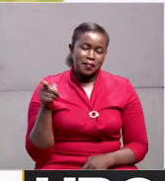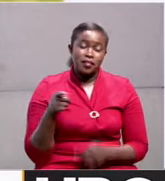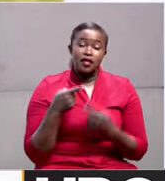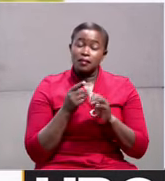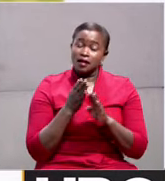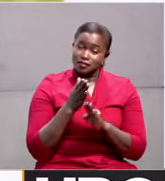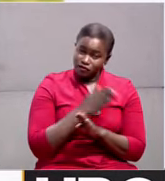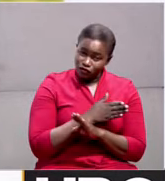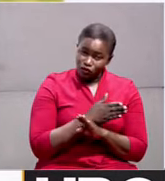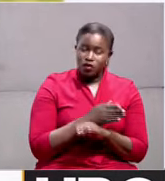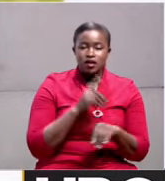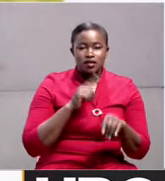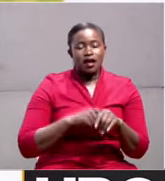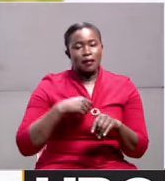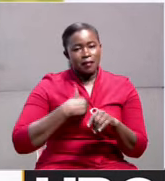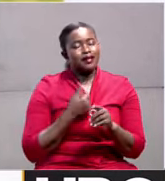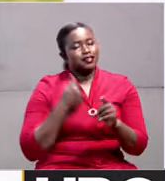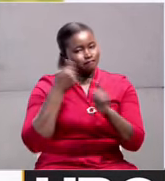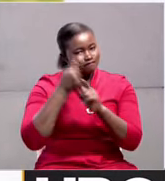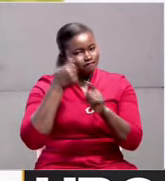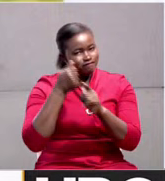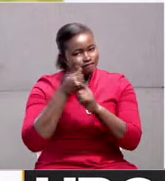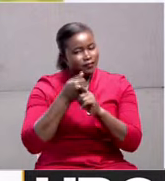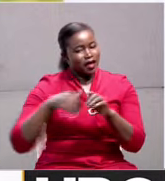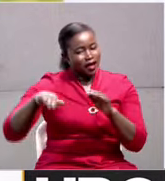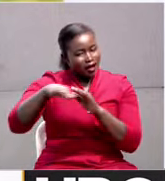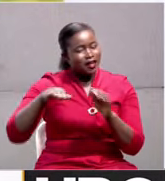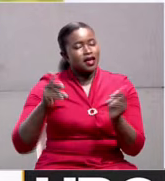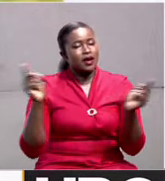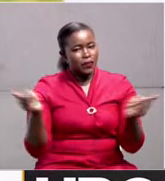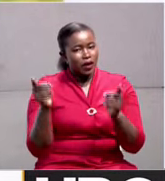as I was doing the campaign in the cattle corridor,